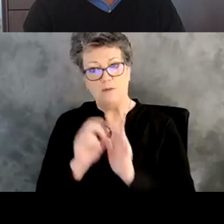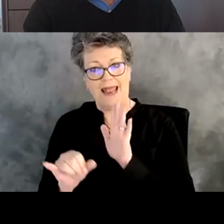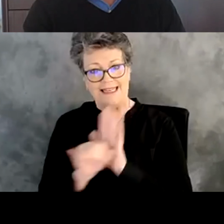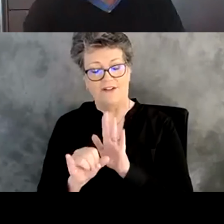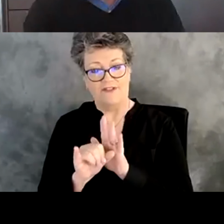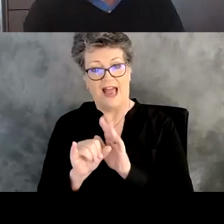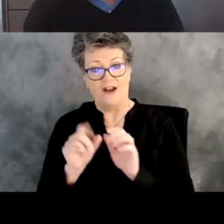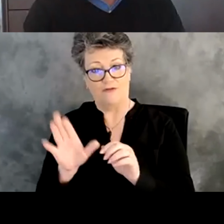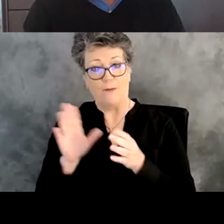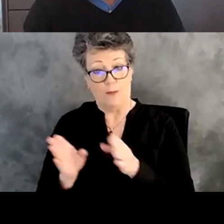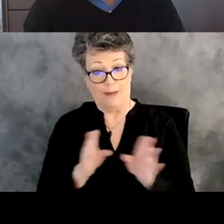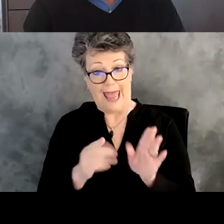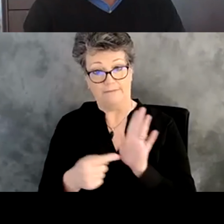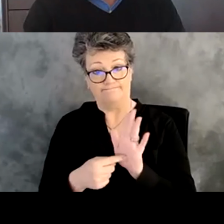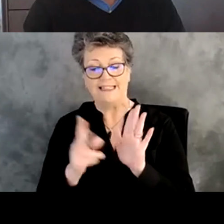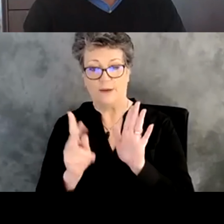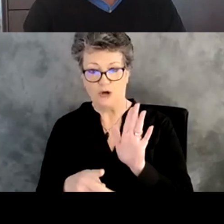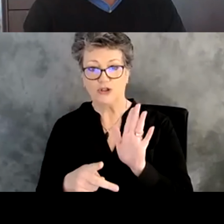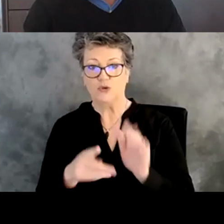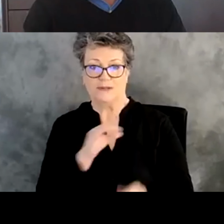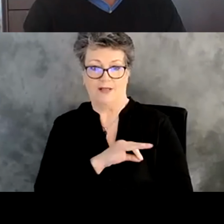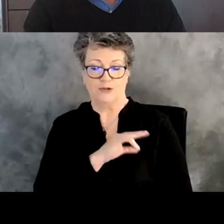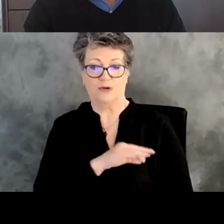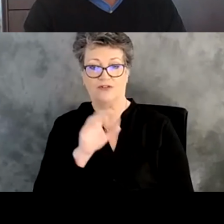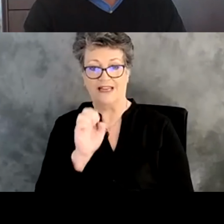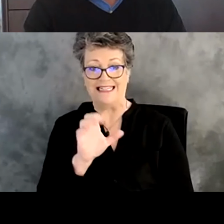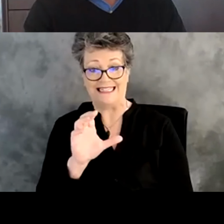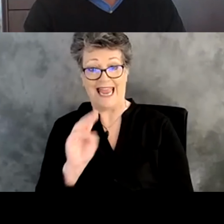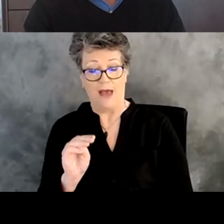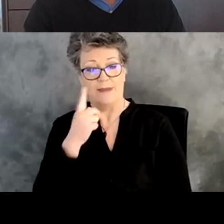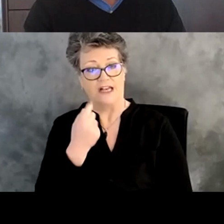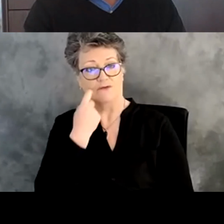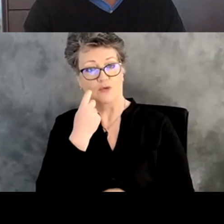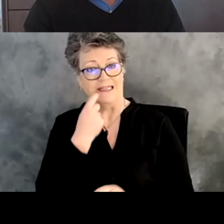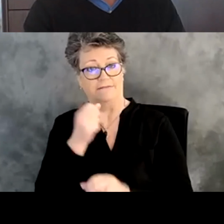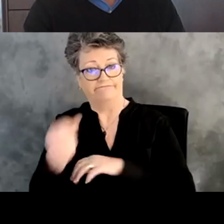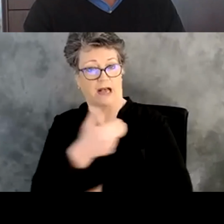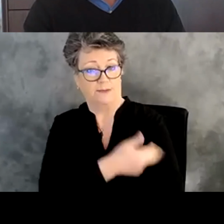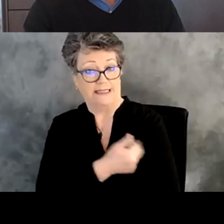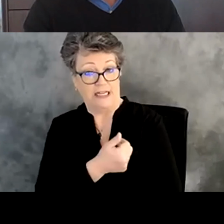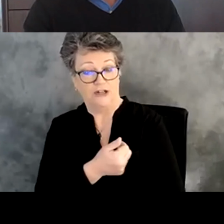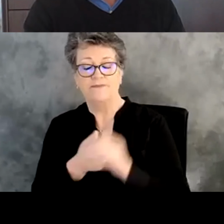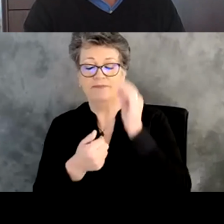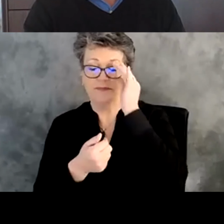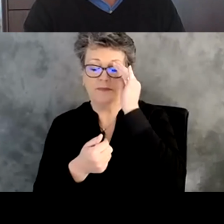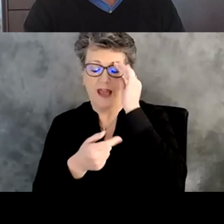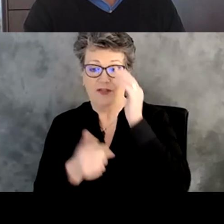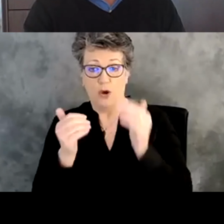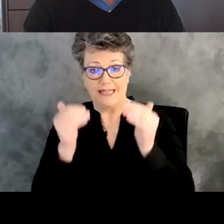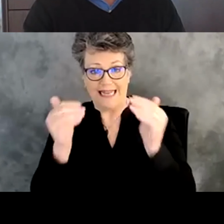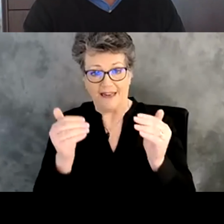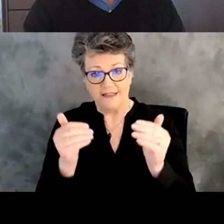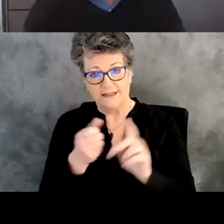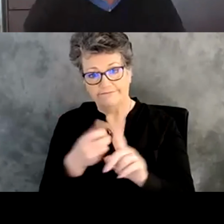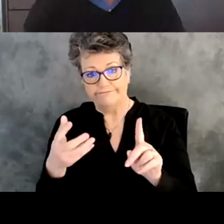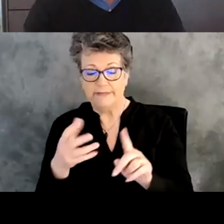her plan as someone that would have been eligible for ECM based on her recent hospitalizations, and that would have engaged those enhanced case management